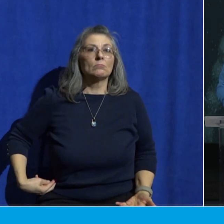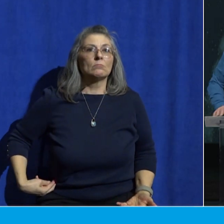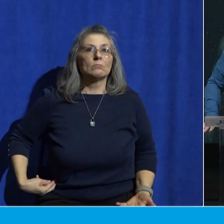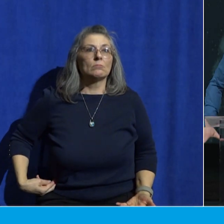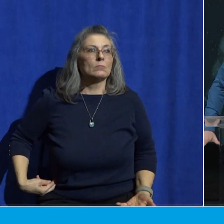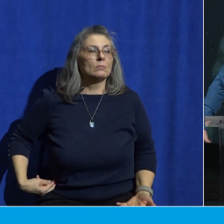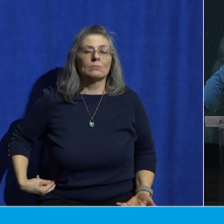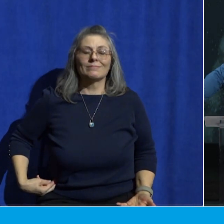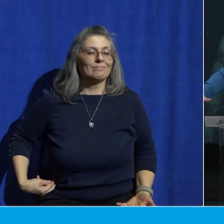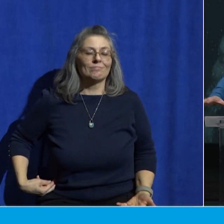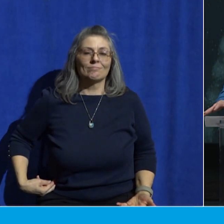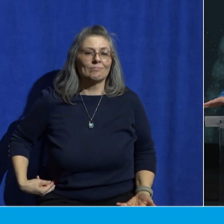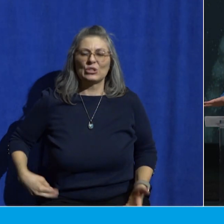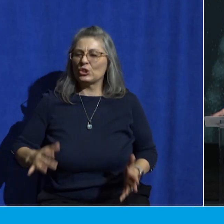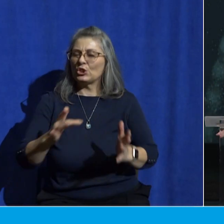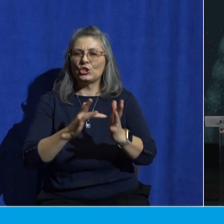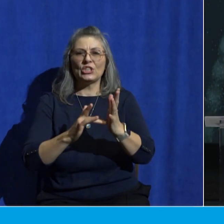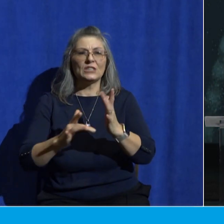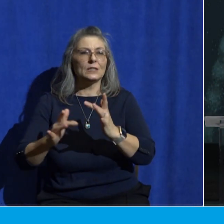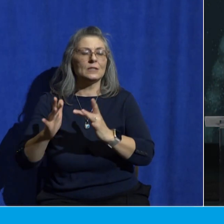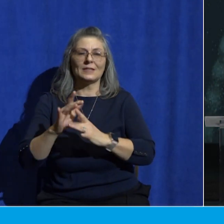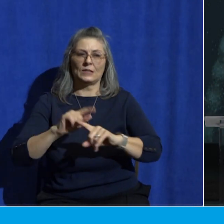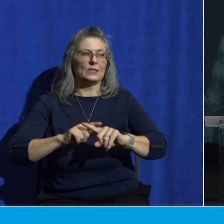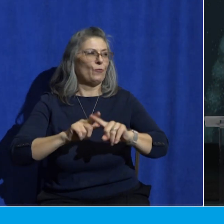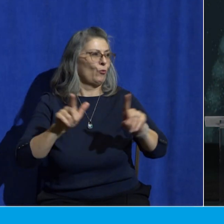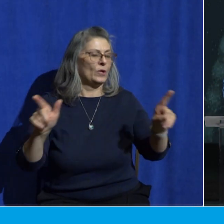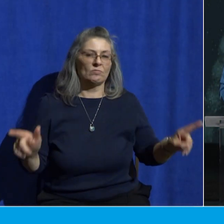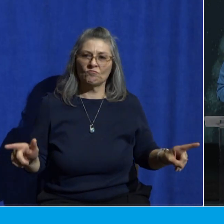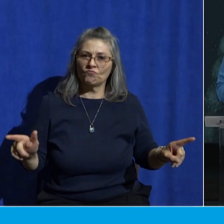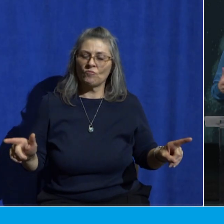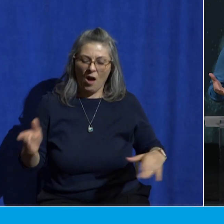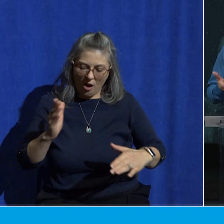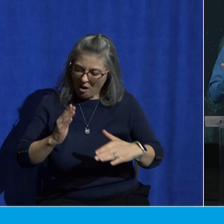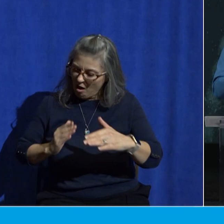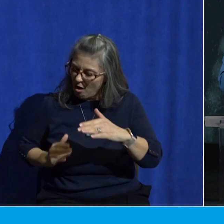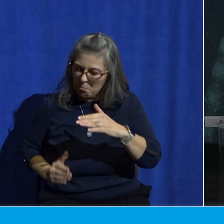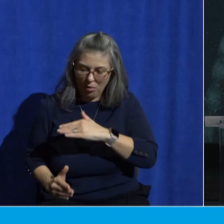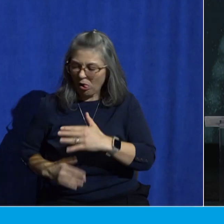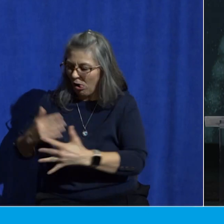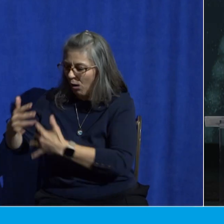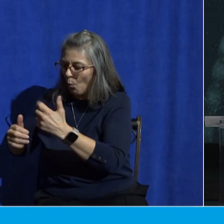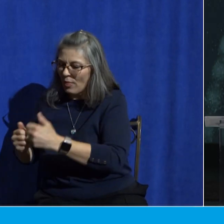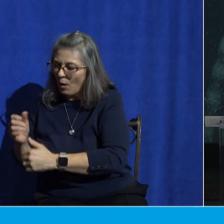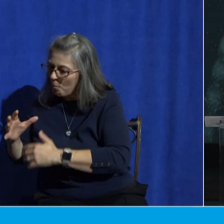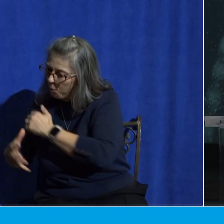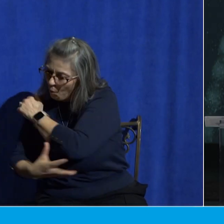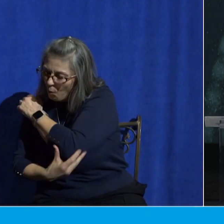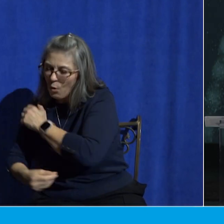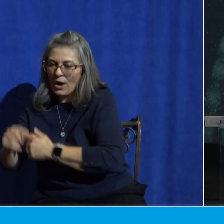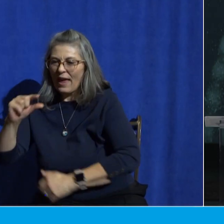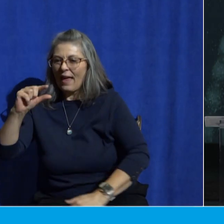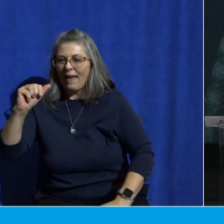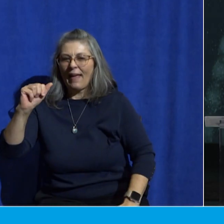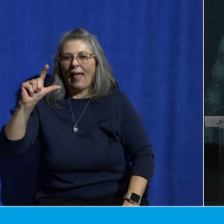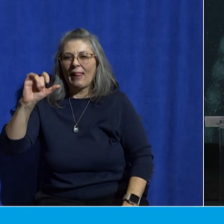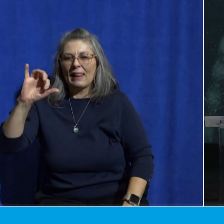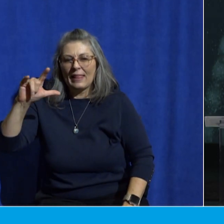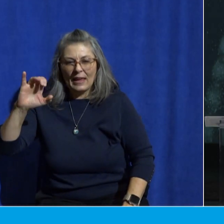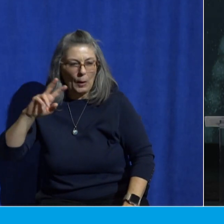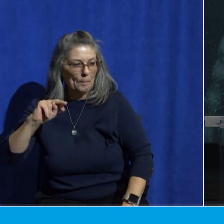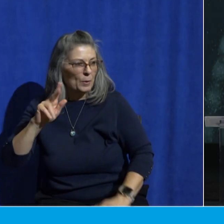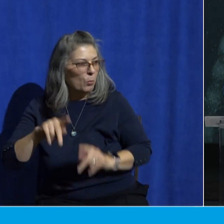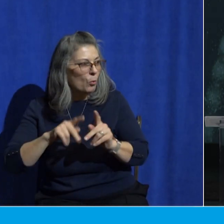chapter 11. Jesus is surrounded by lowly Galileans coming into the city with not riches, but